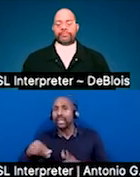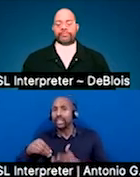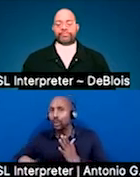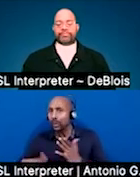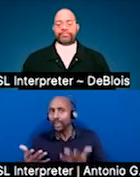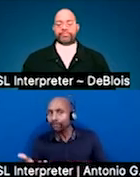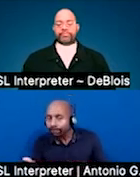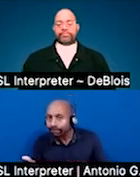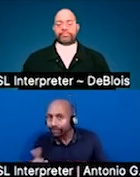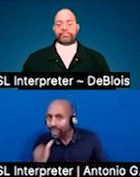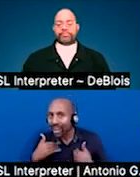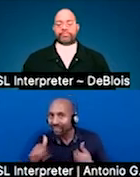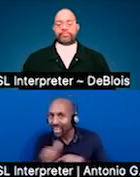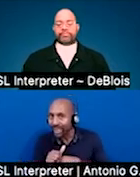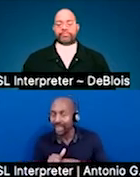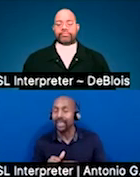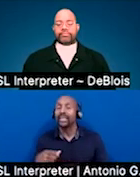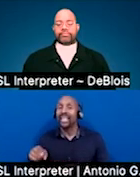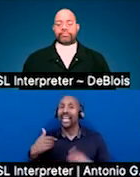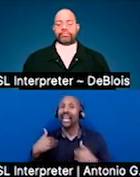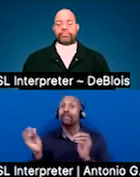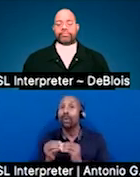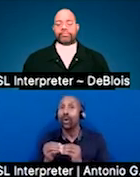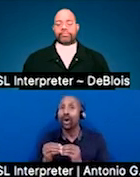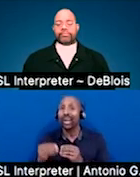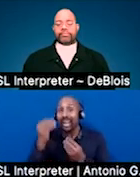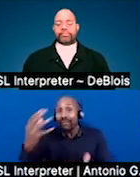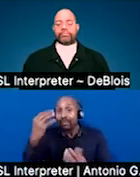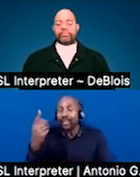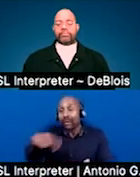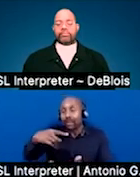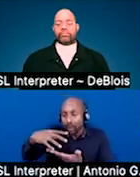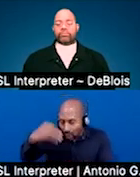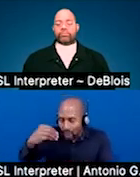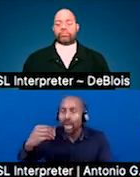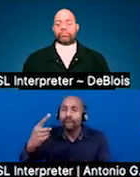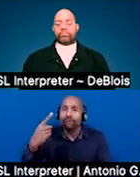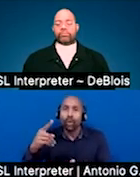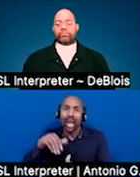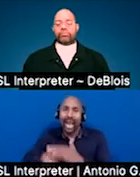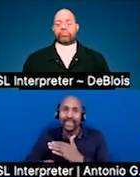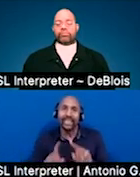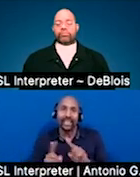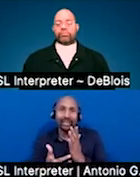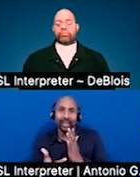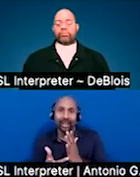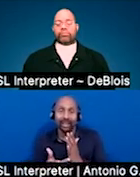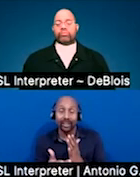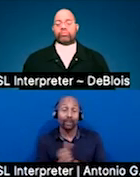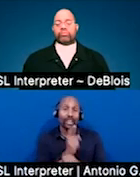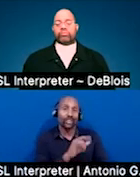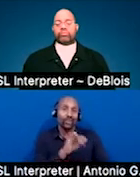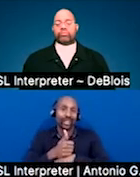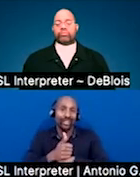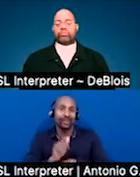kids, there's a lot to learn for students who need to learn some of these access technologies. So building those plans in place, even